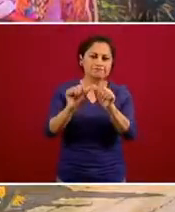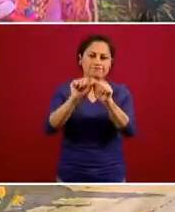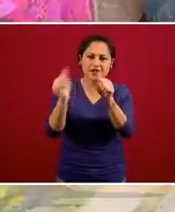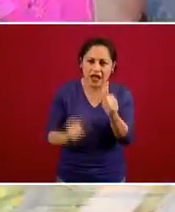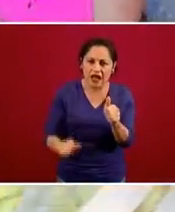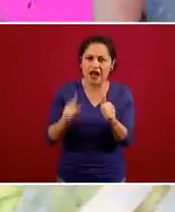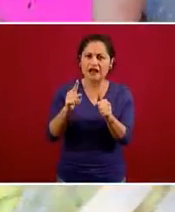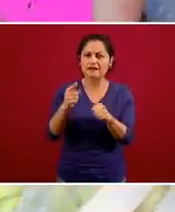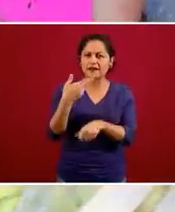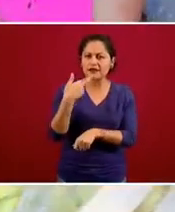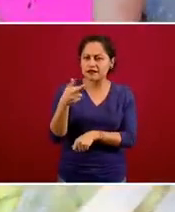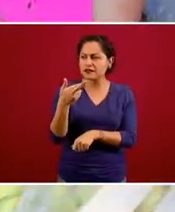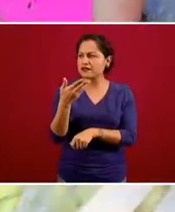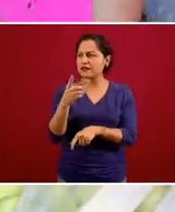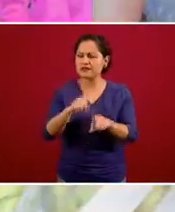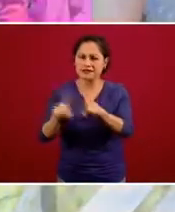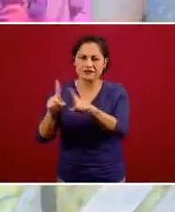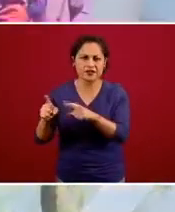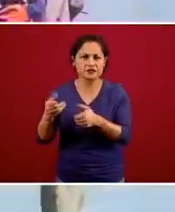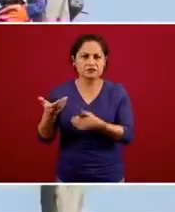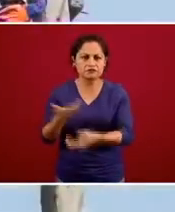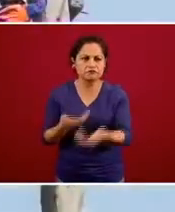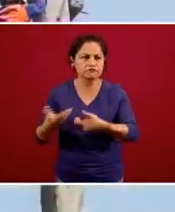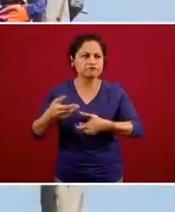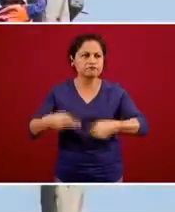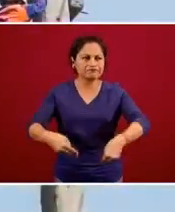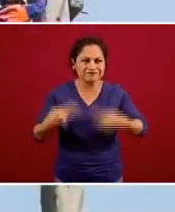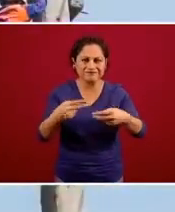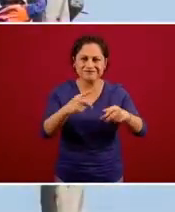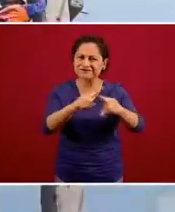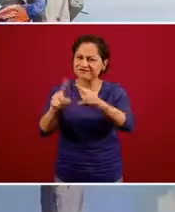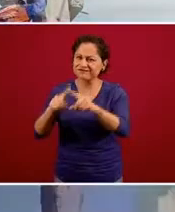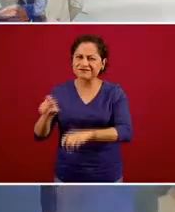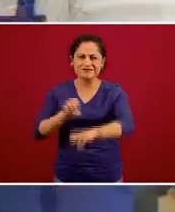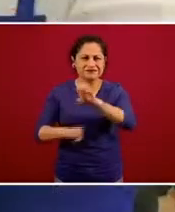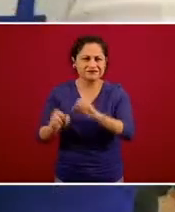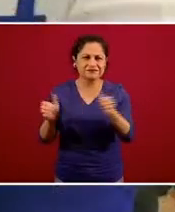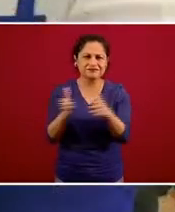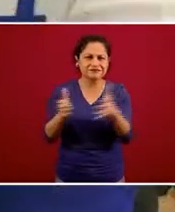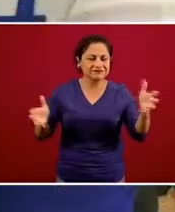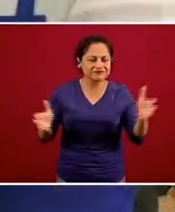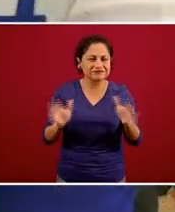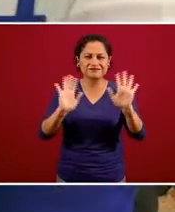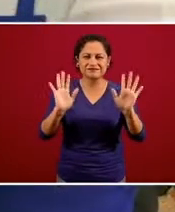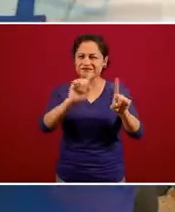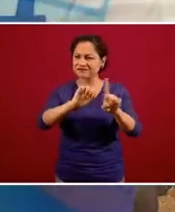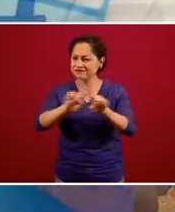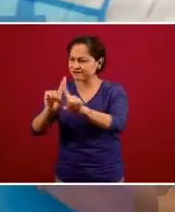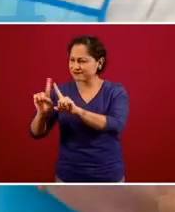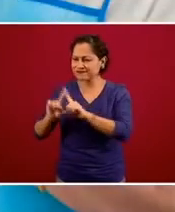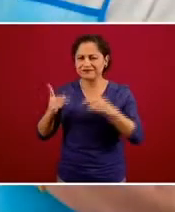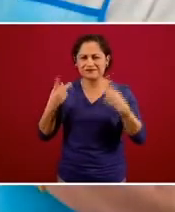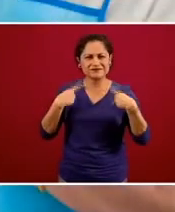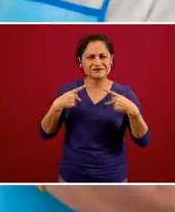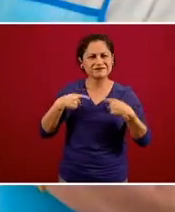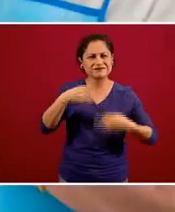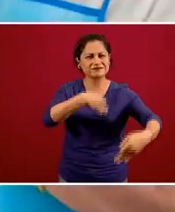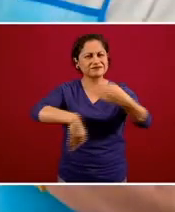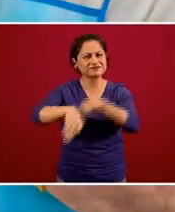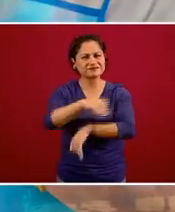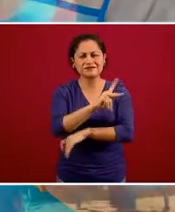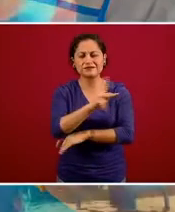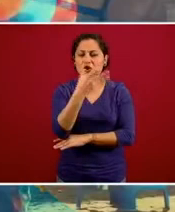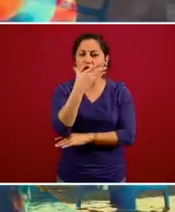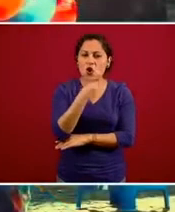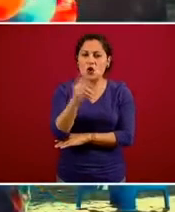who engage in commerce, who have restaurants, who work at restaurants, who have small businesses, all of